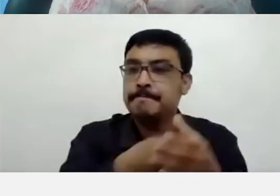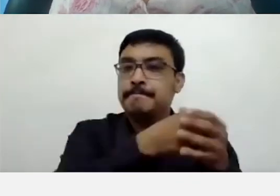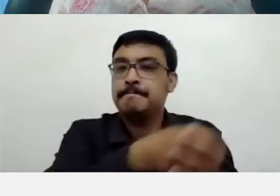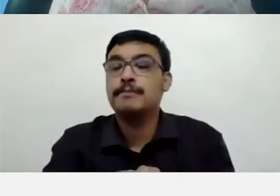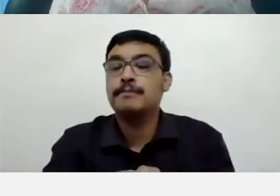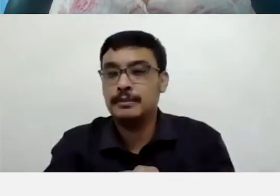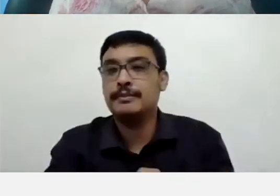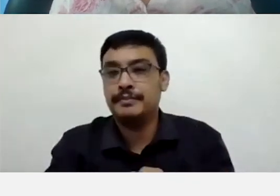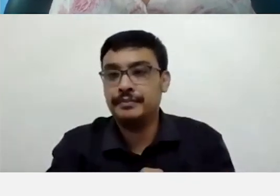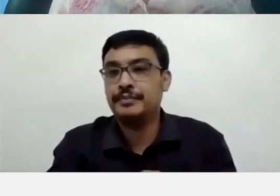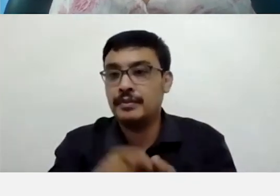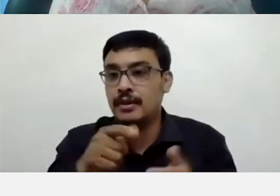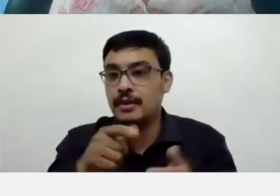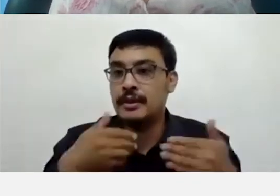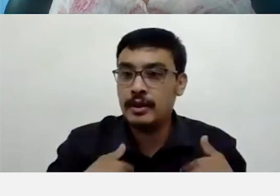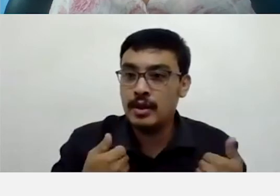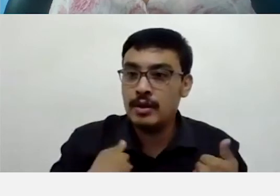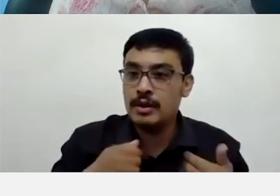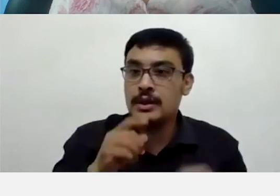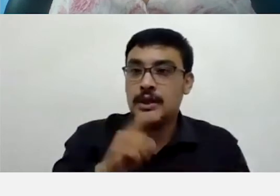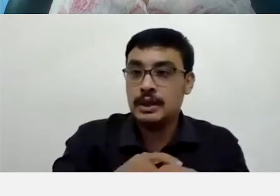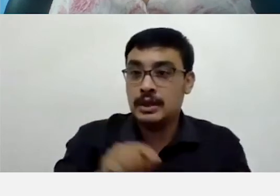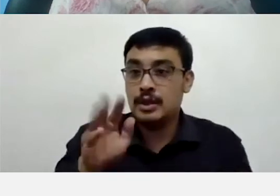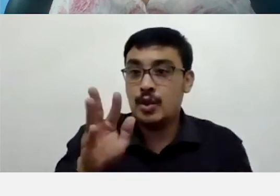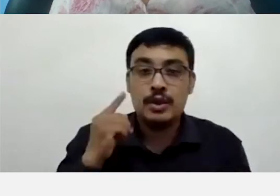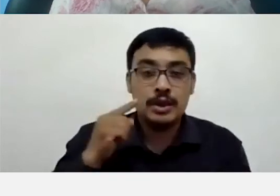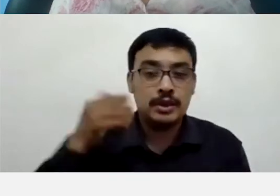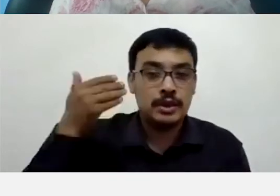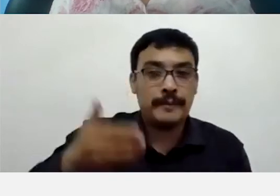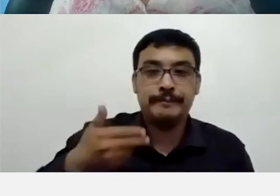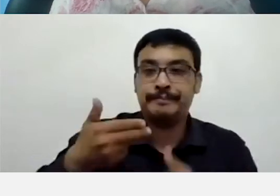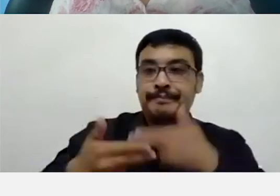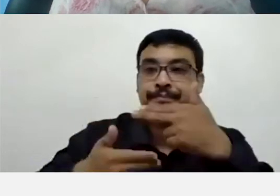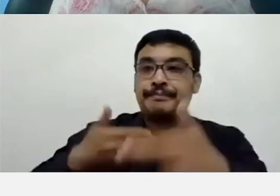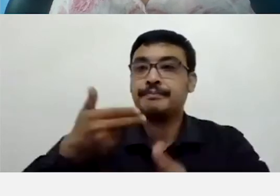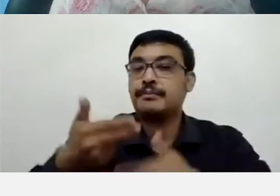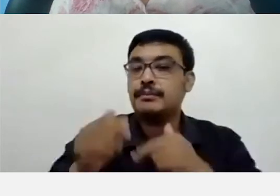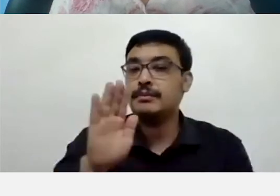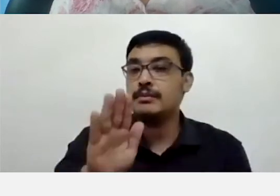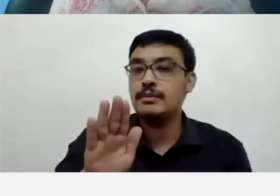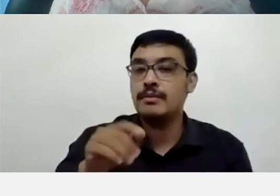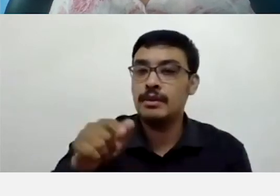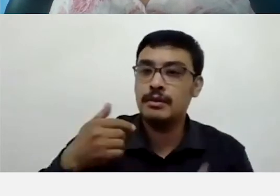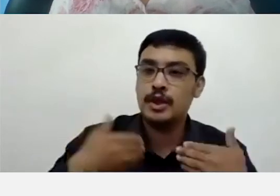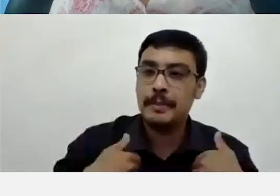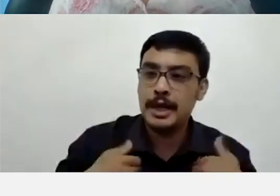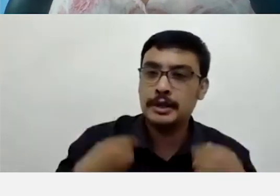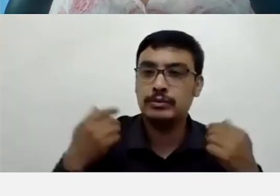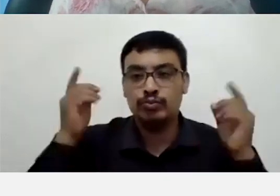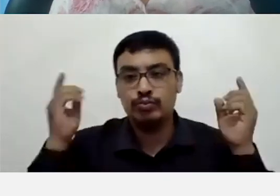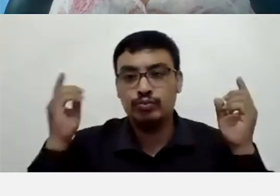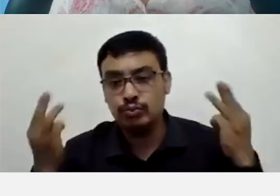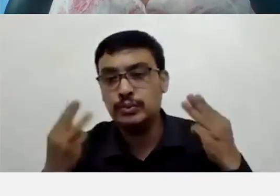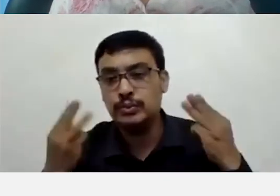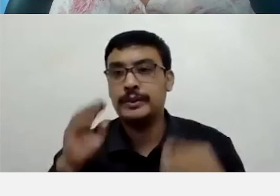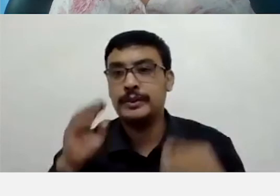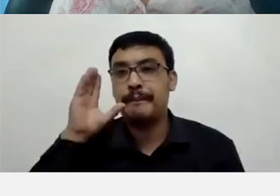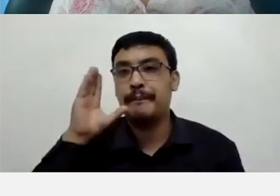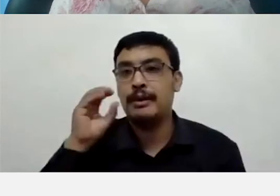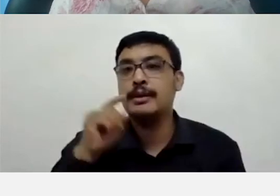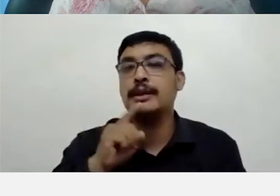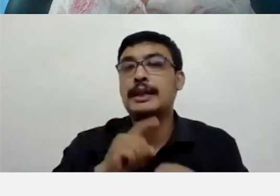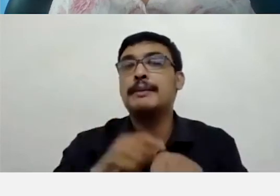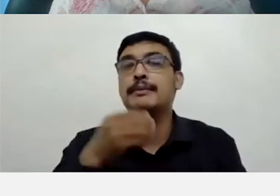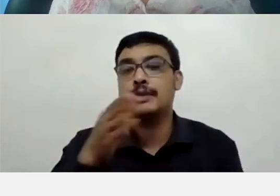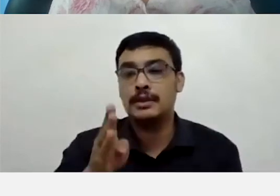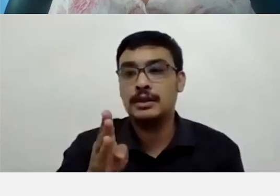till 9 days. So all the festival things happen in the evening time. Even the chariot is